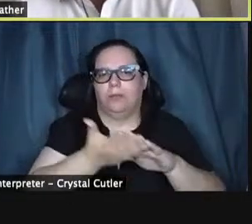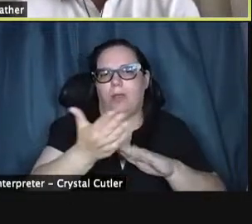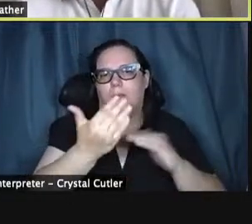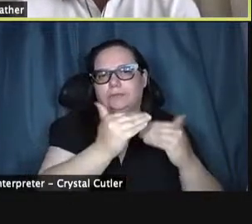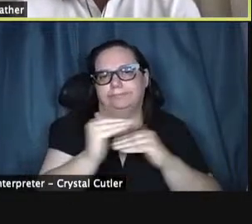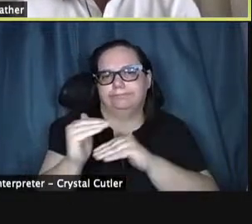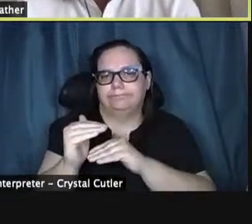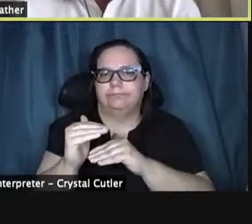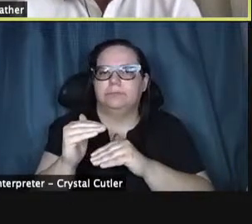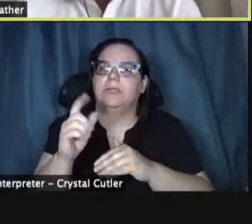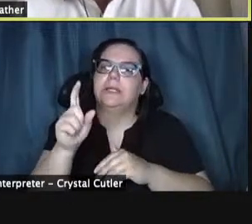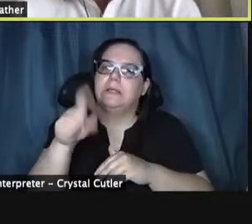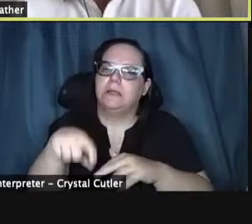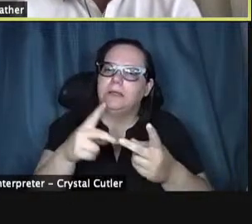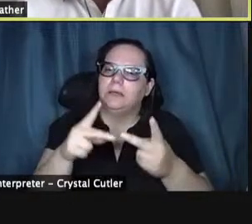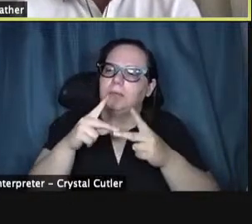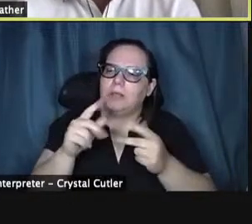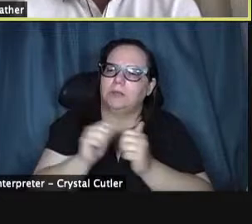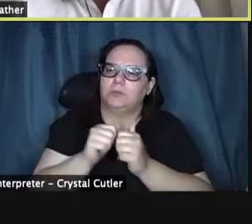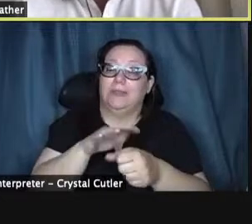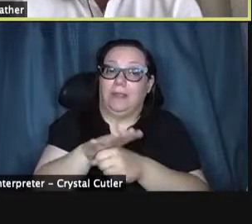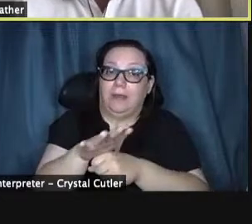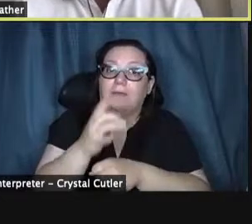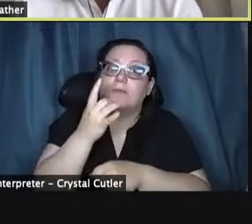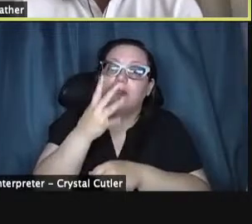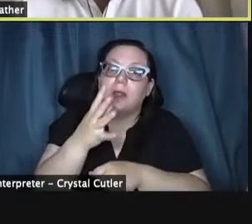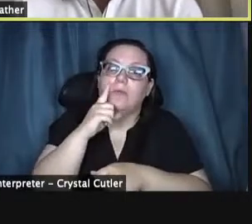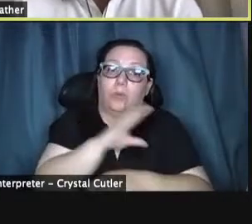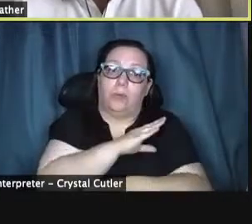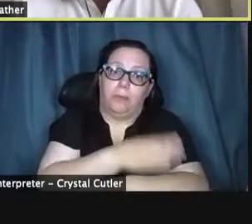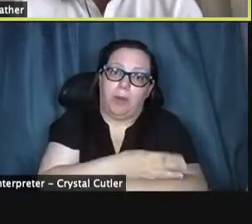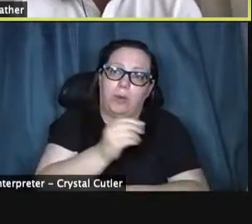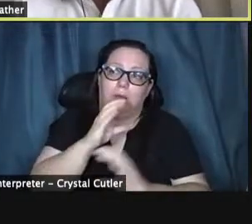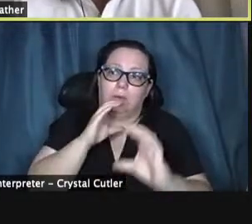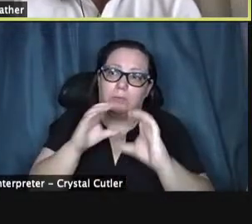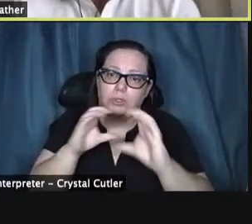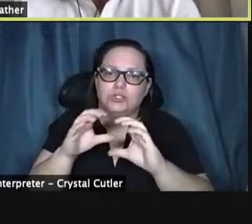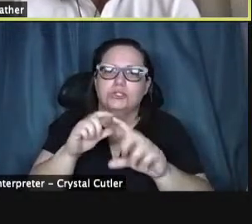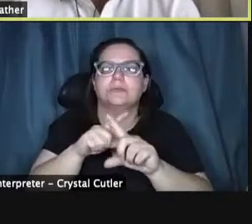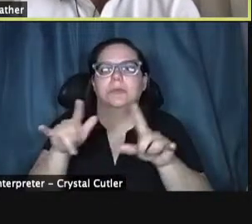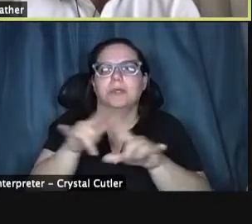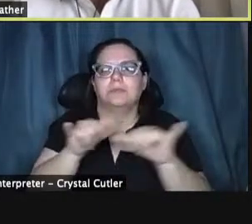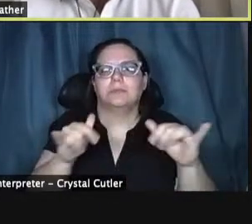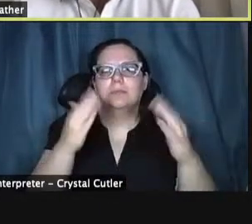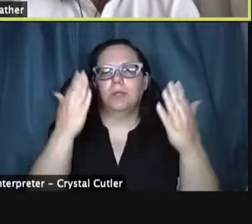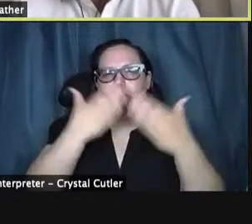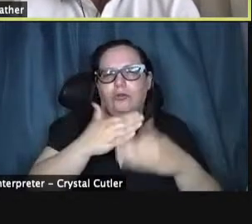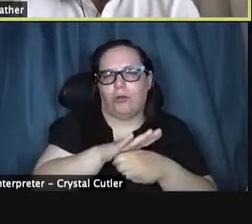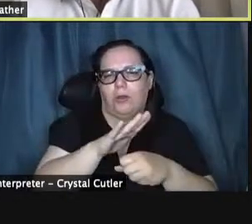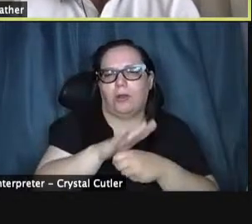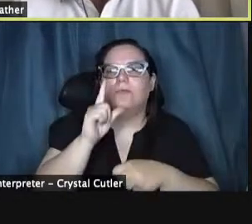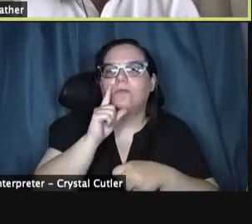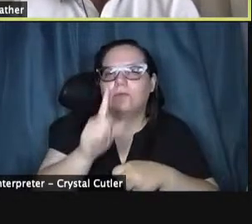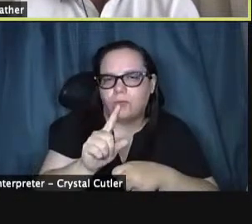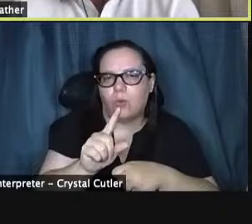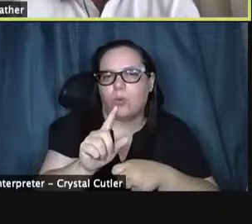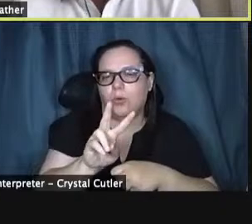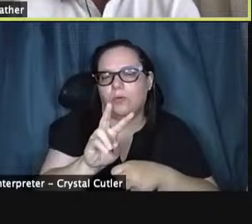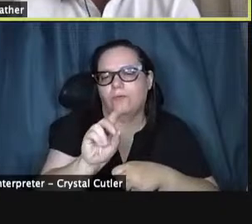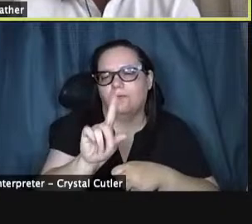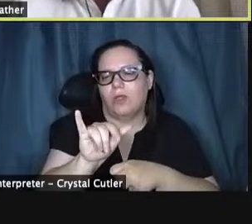to have enough sunlight for power and communications, but will be dark enough for volatile preservation for us to try